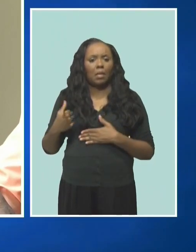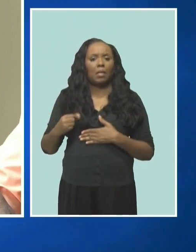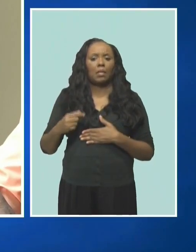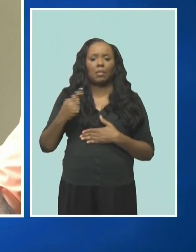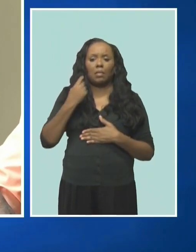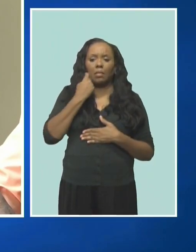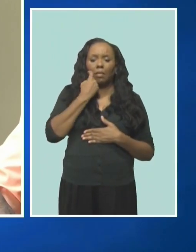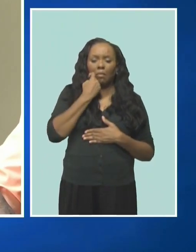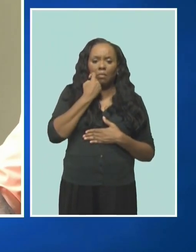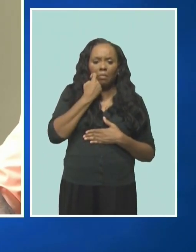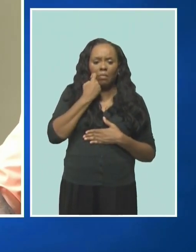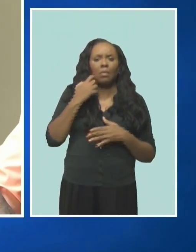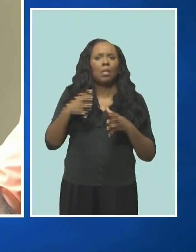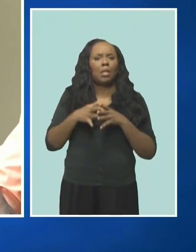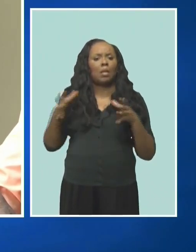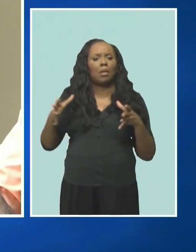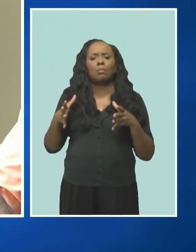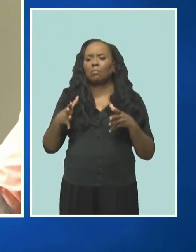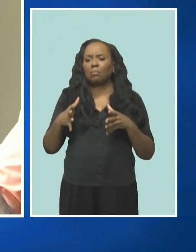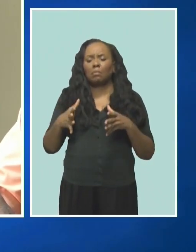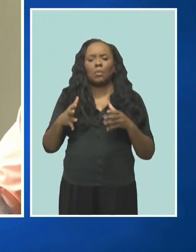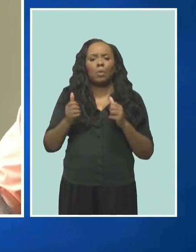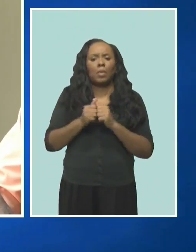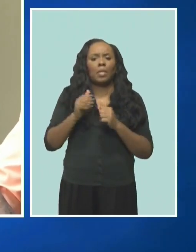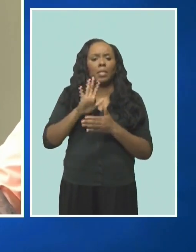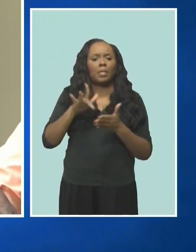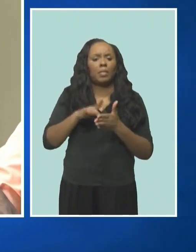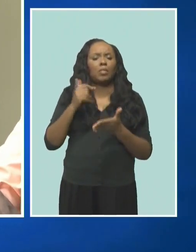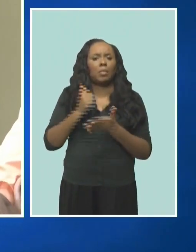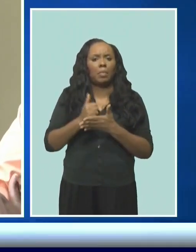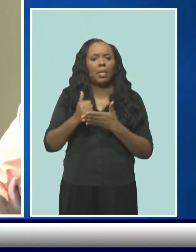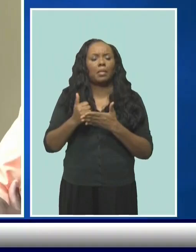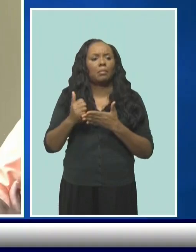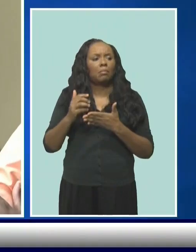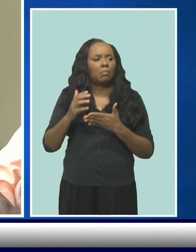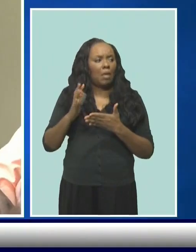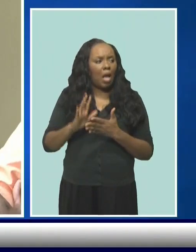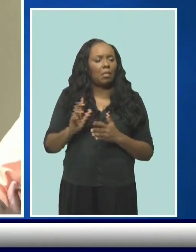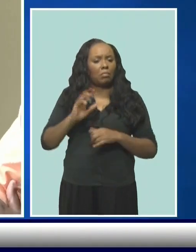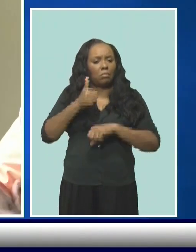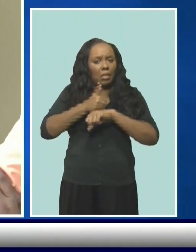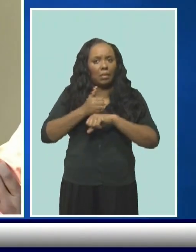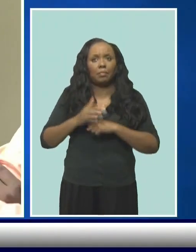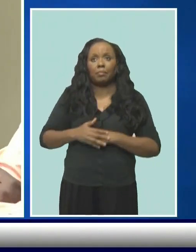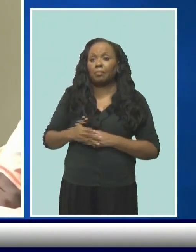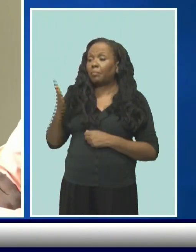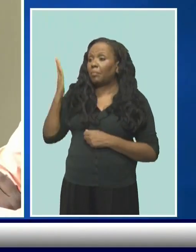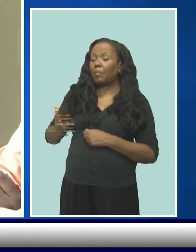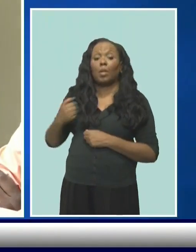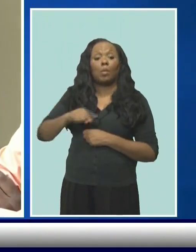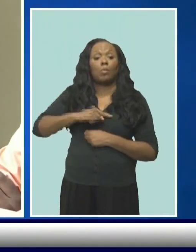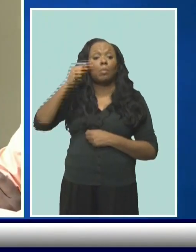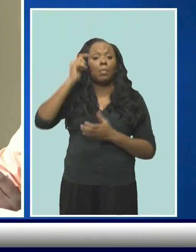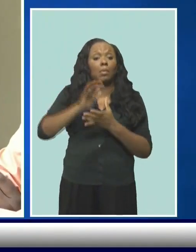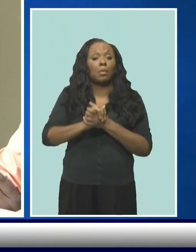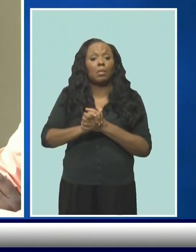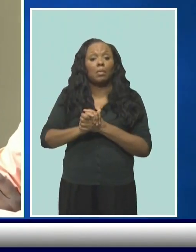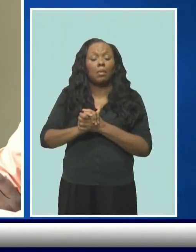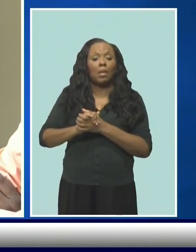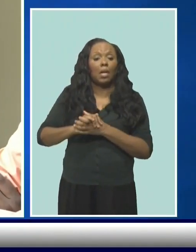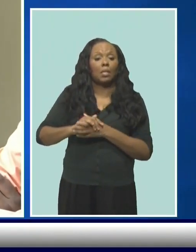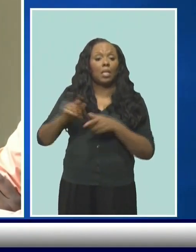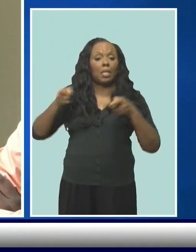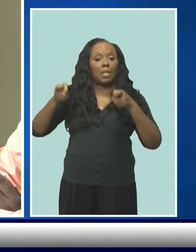introduced by the Central Bank of Barbados. Well, we think that it fits and aligns perfectly with what the governor and the central bank, they're hoping to